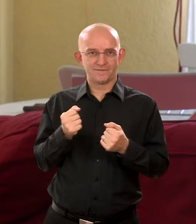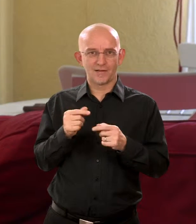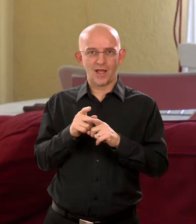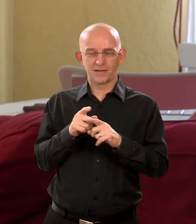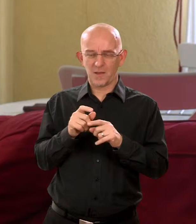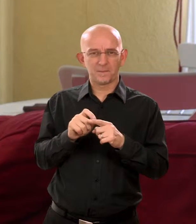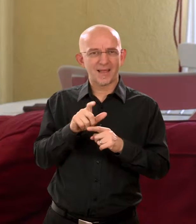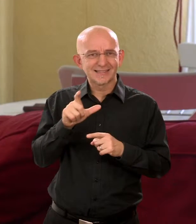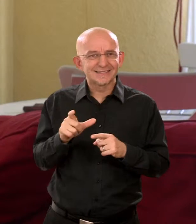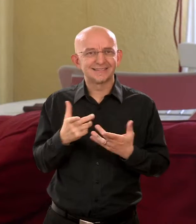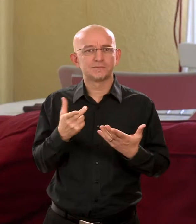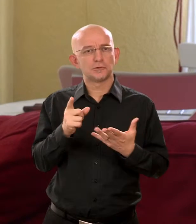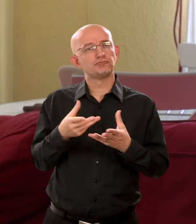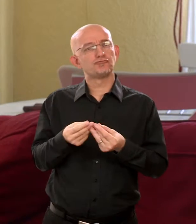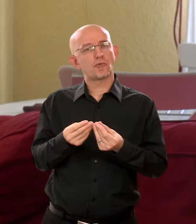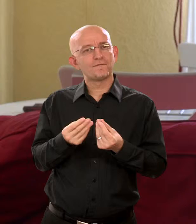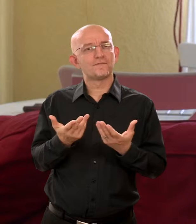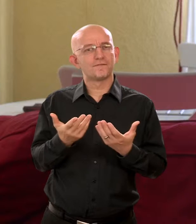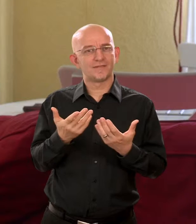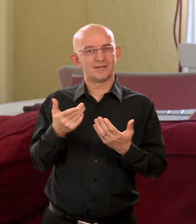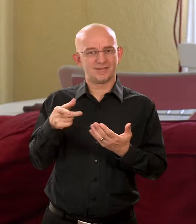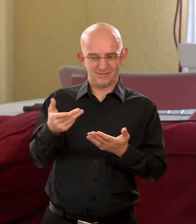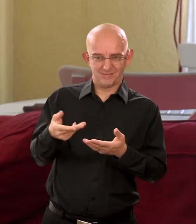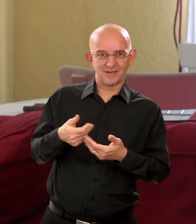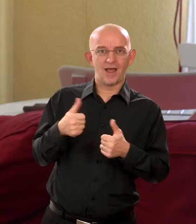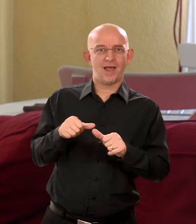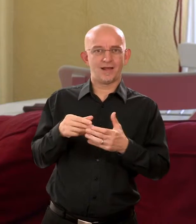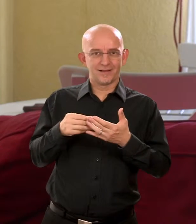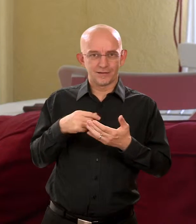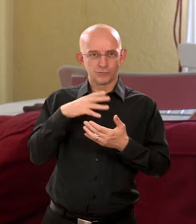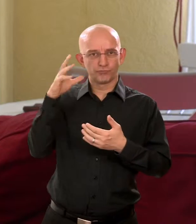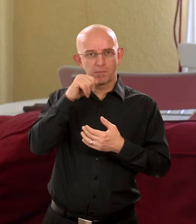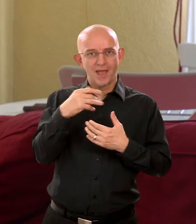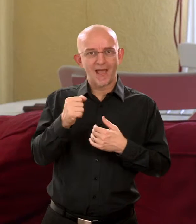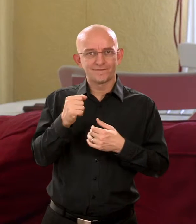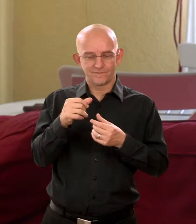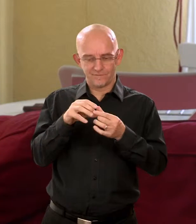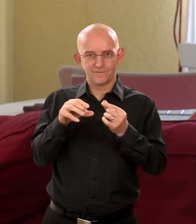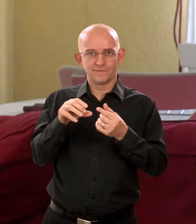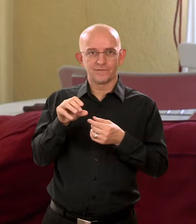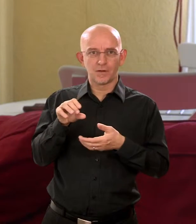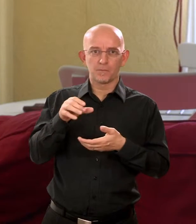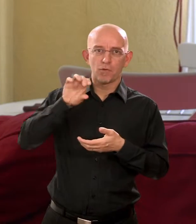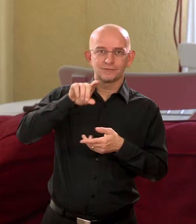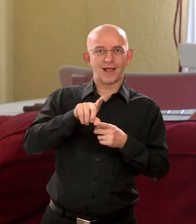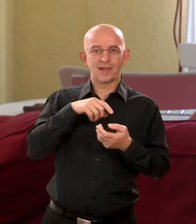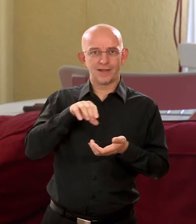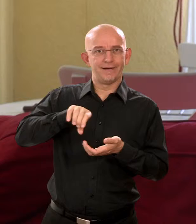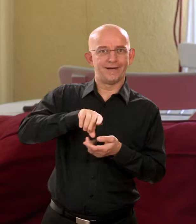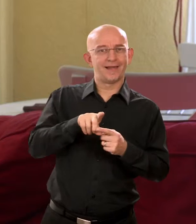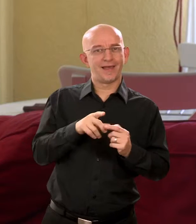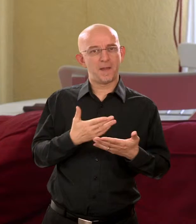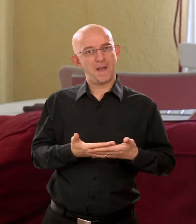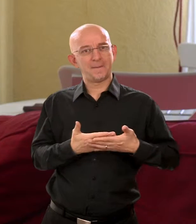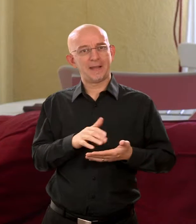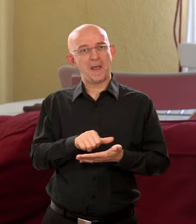soft. I think that had just come in. I remember she had a little bottle, so you could feed her like a baby. And that when you